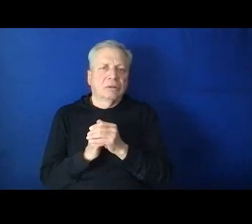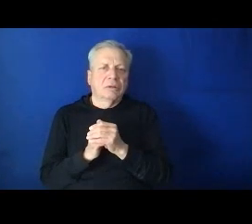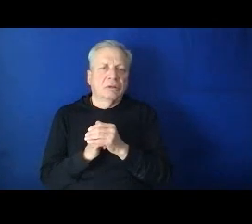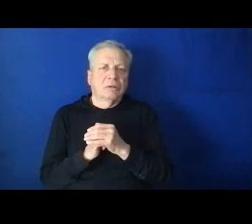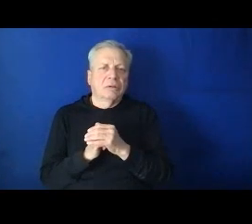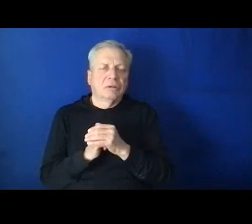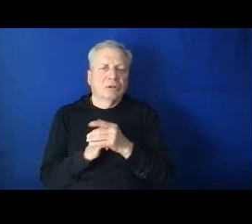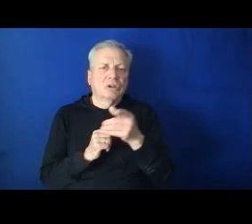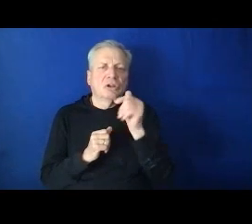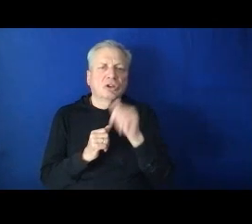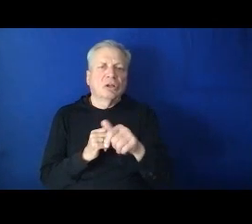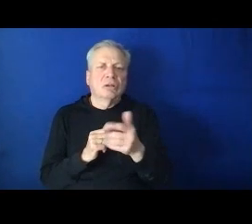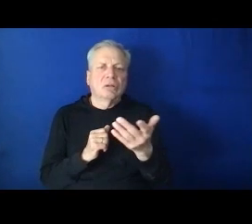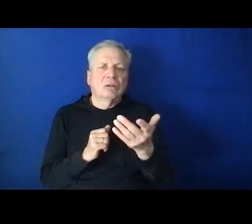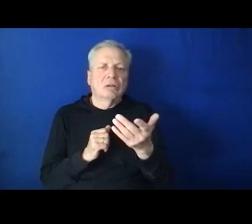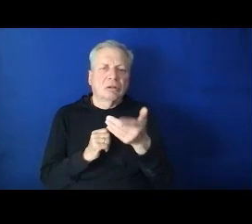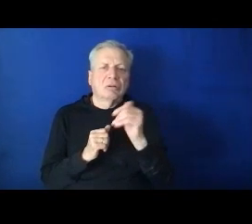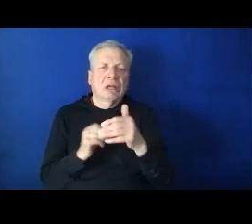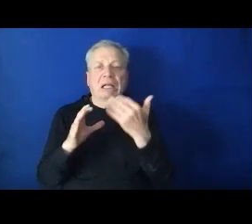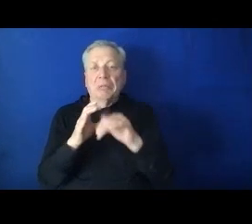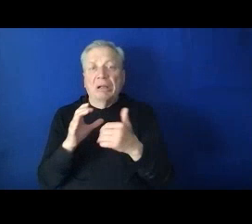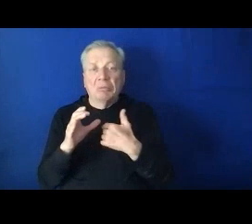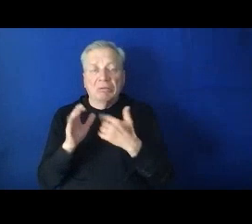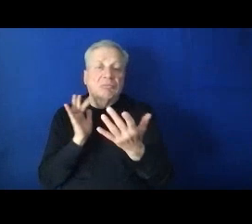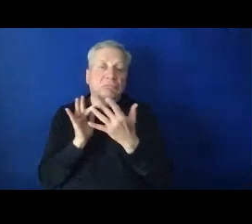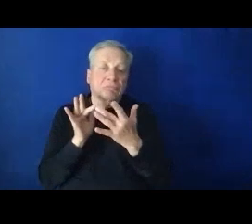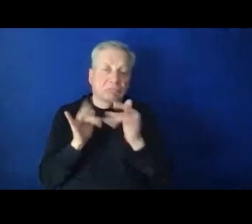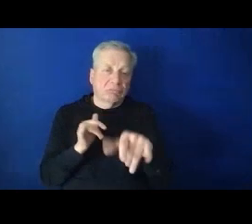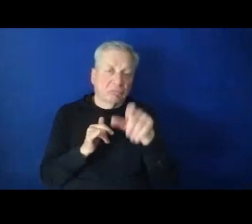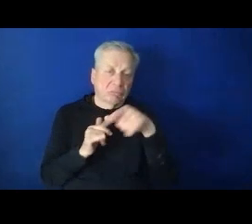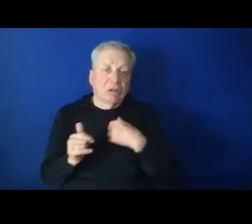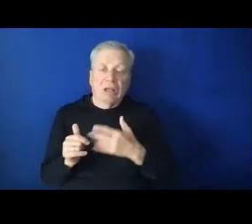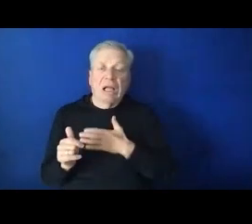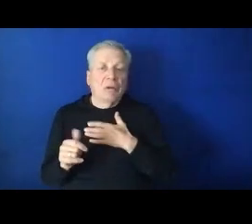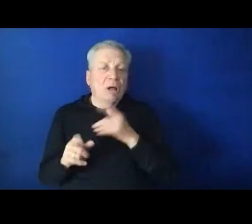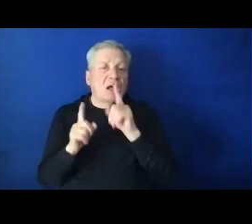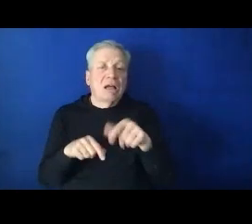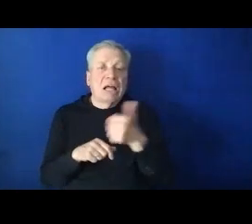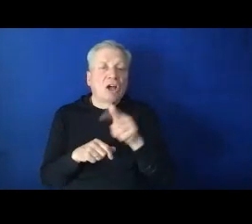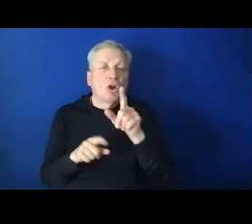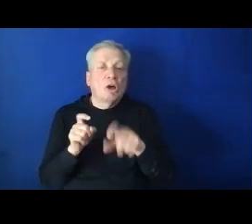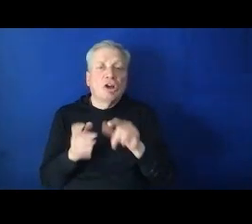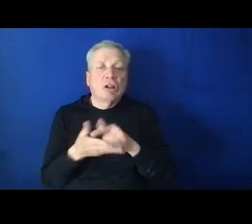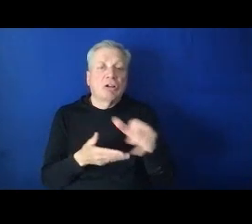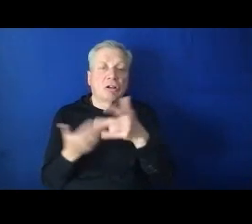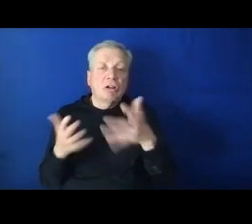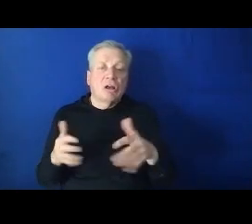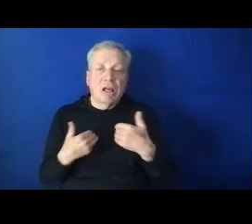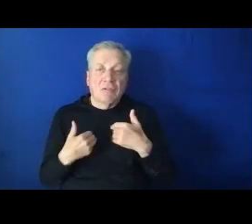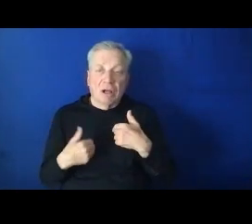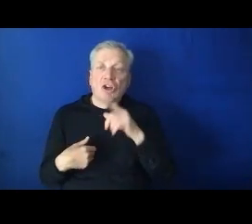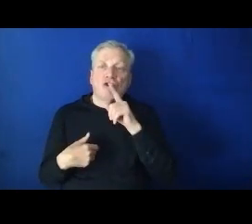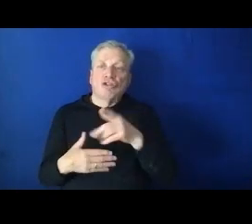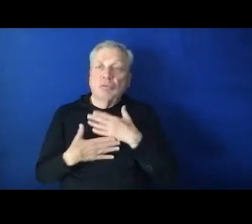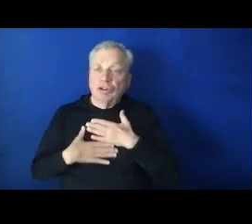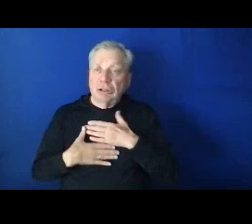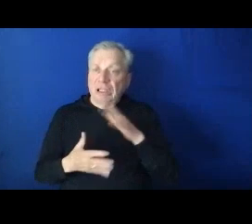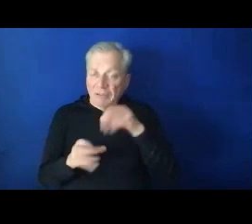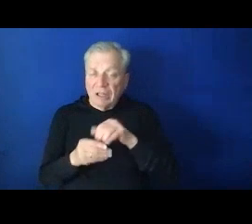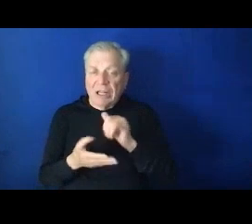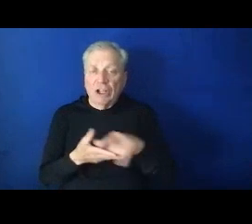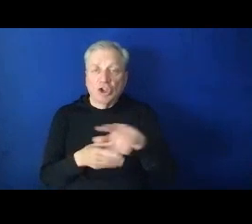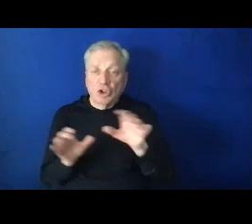So you can email me, get a hold of me there. I'm happy to answer any questions you may have. I really appreciate everything you guys